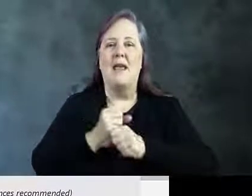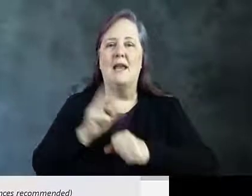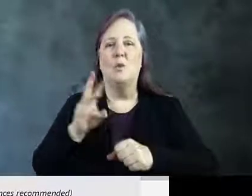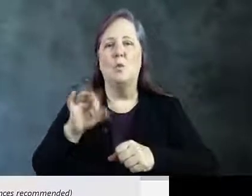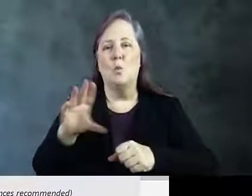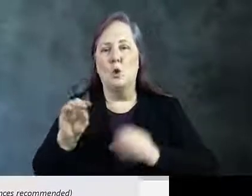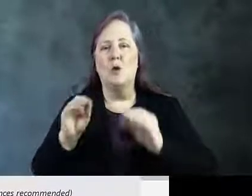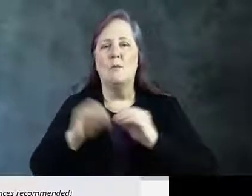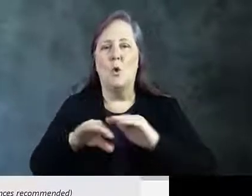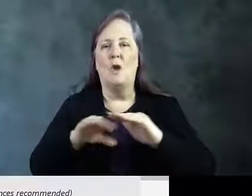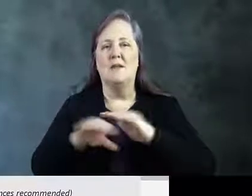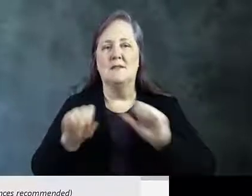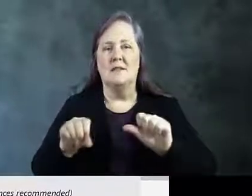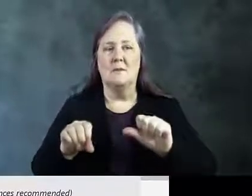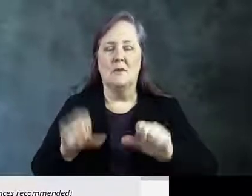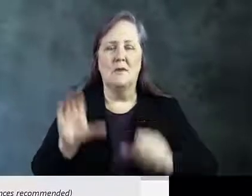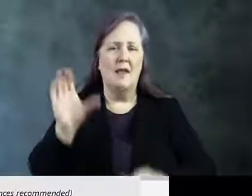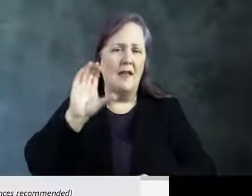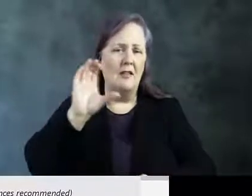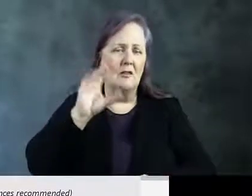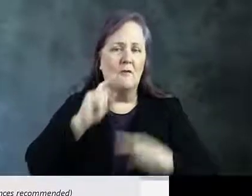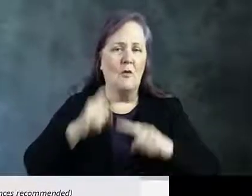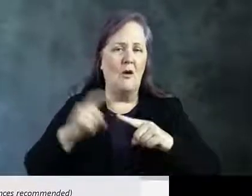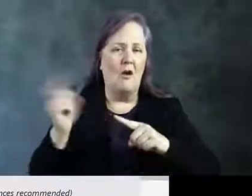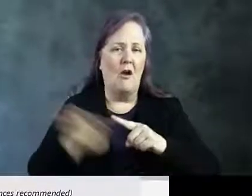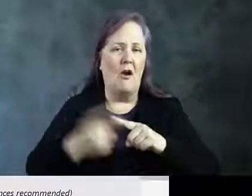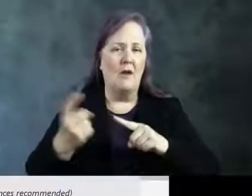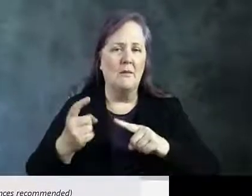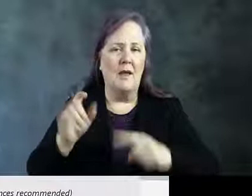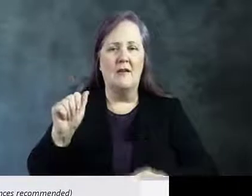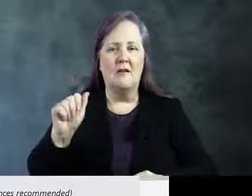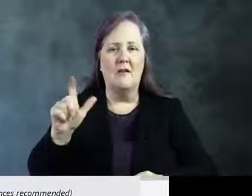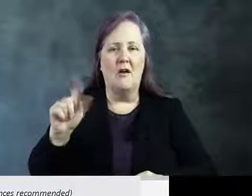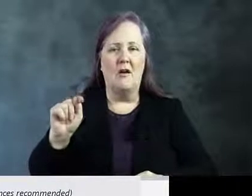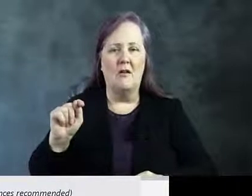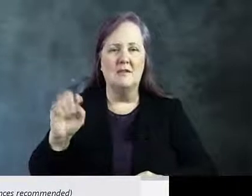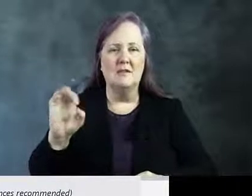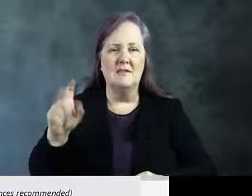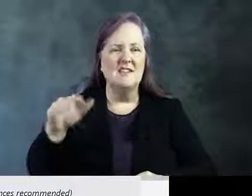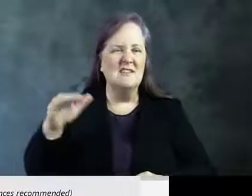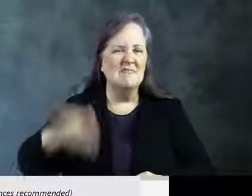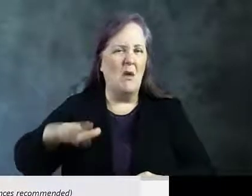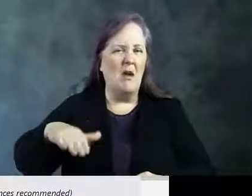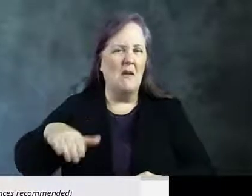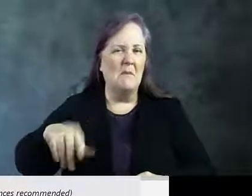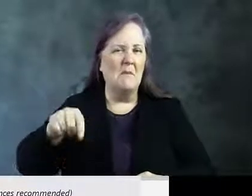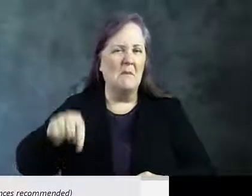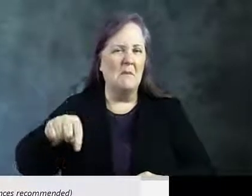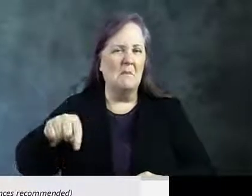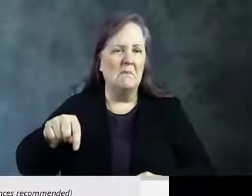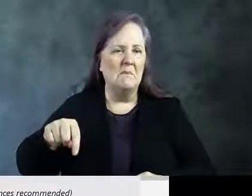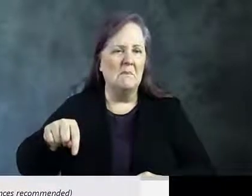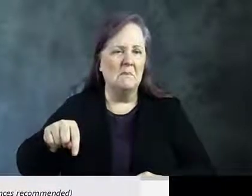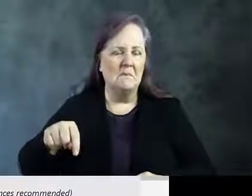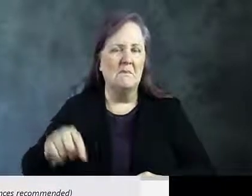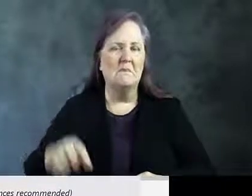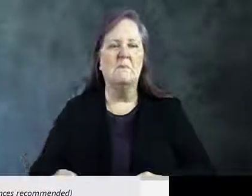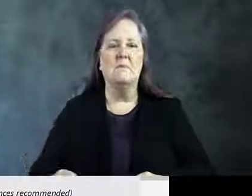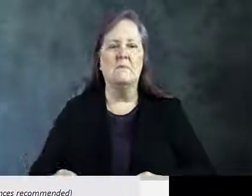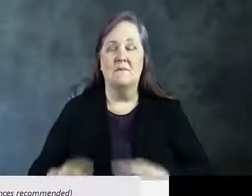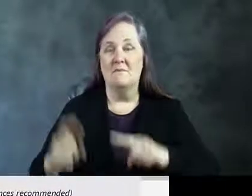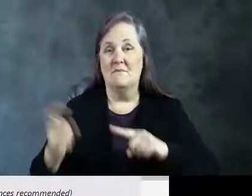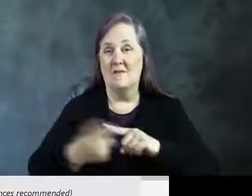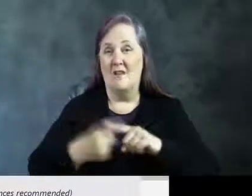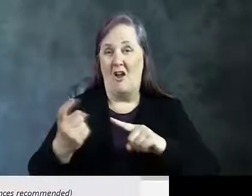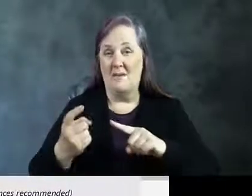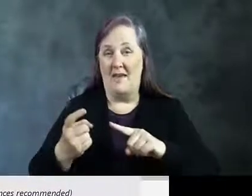accessible. And we're looking for the automatic alt text. So it's near the bottom here. It says automatic alt text. Automatic alt